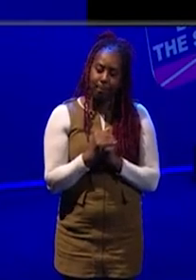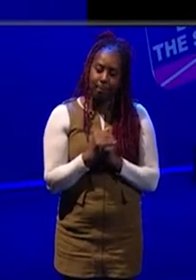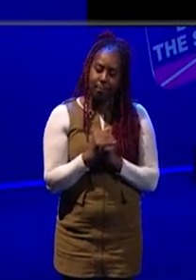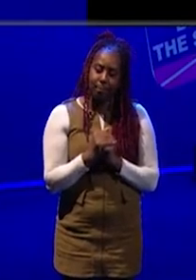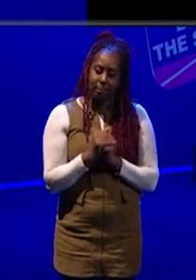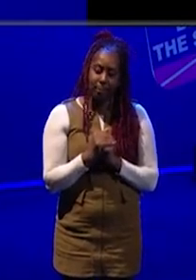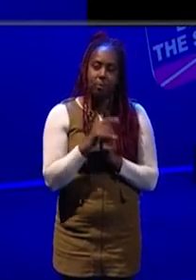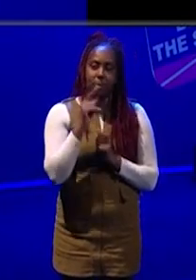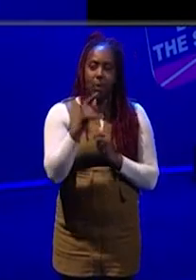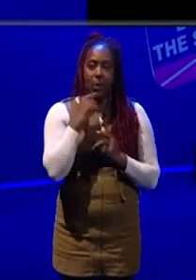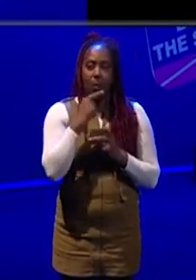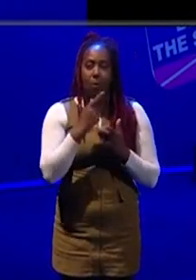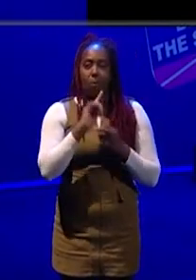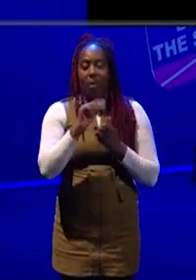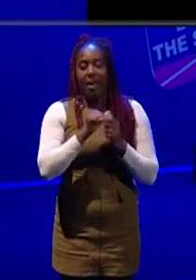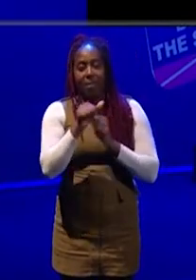Iskander,